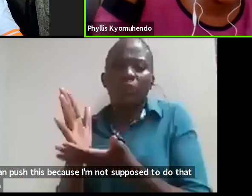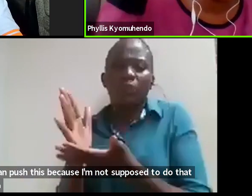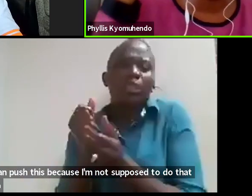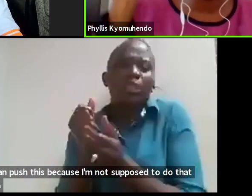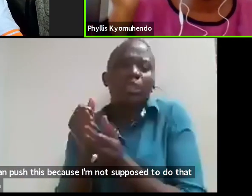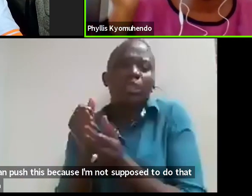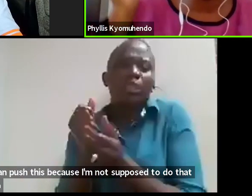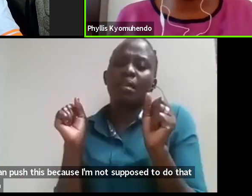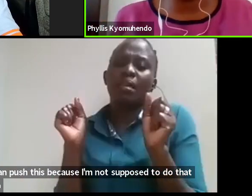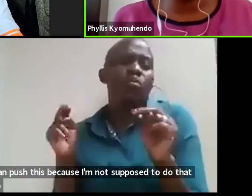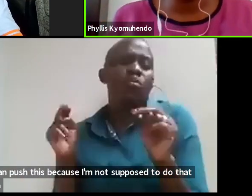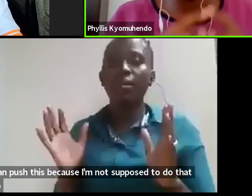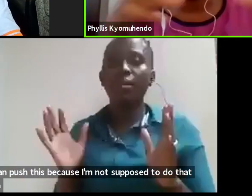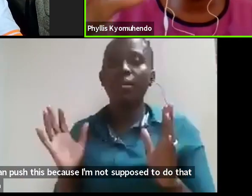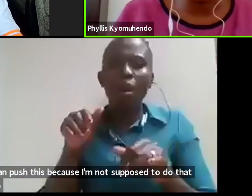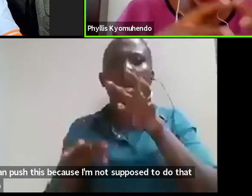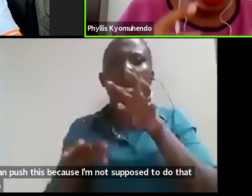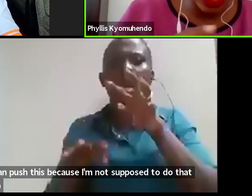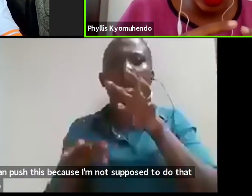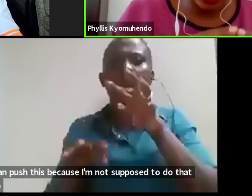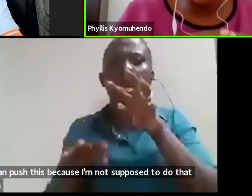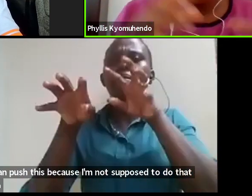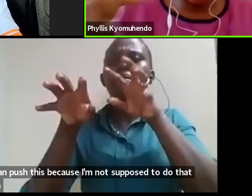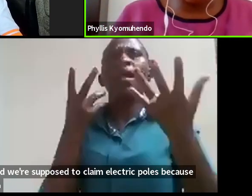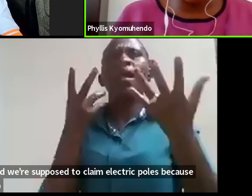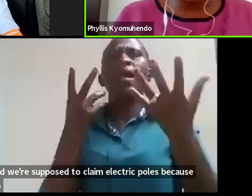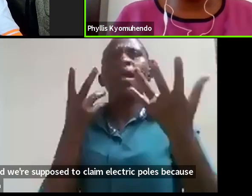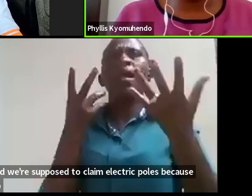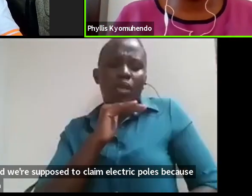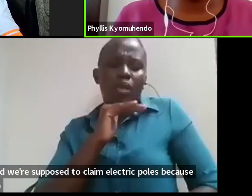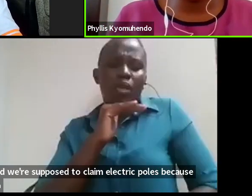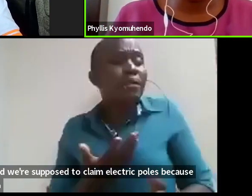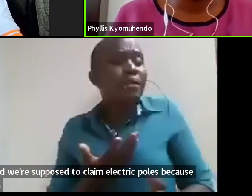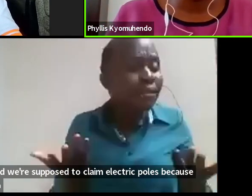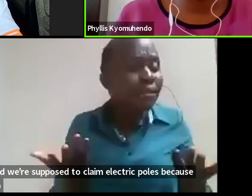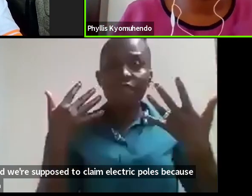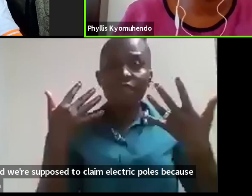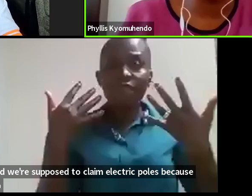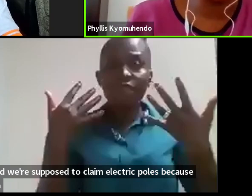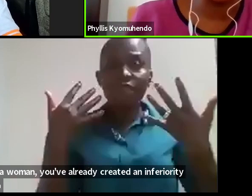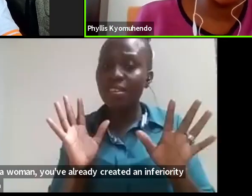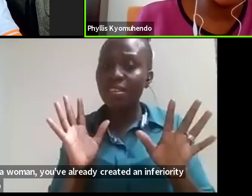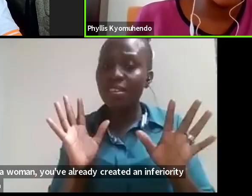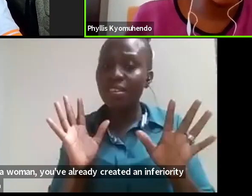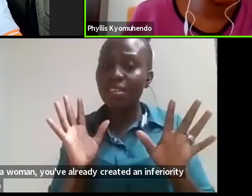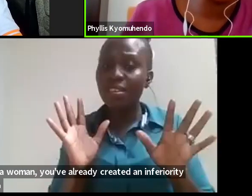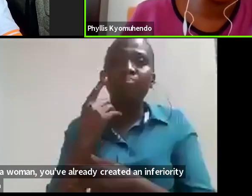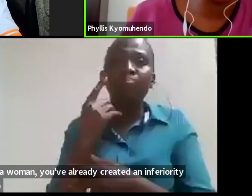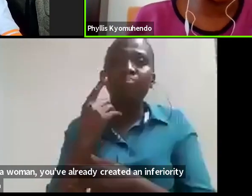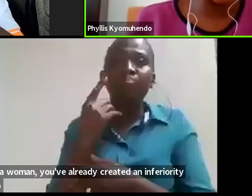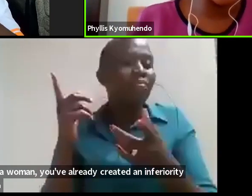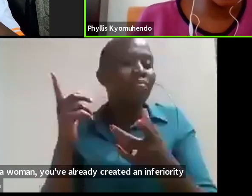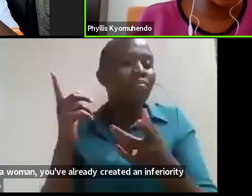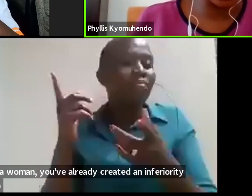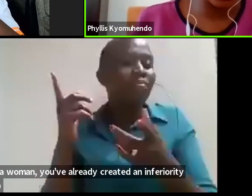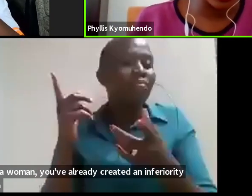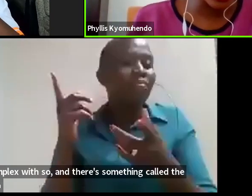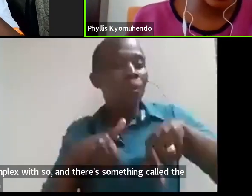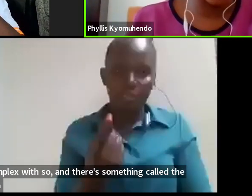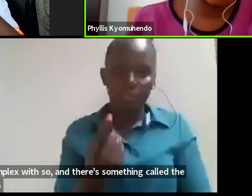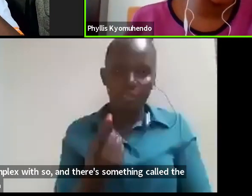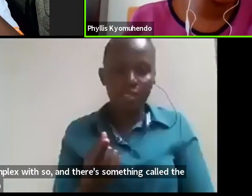electric poles because I'm a woman, you've already created an inferiority complex for yourself. And there's something called imposter